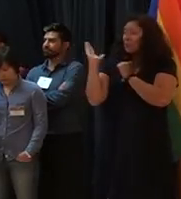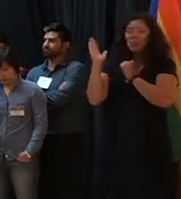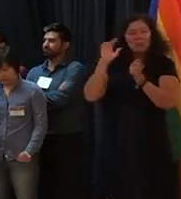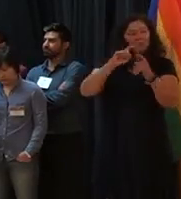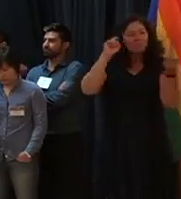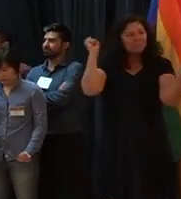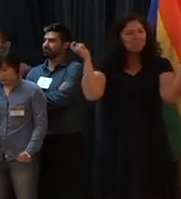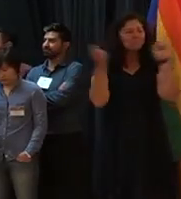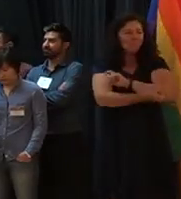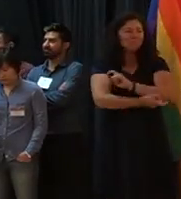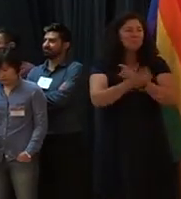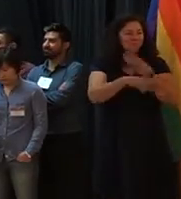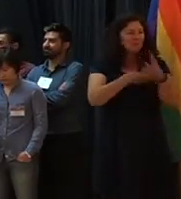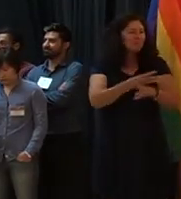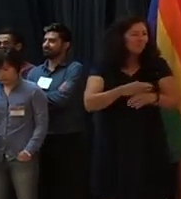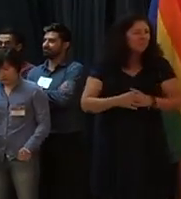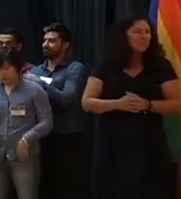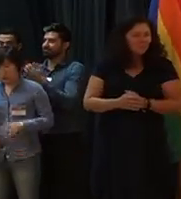shaping the world.